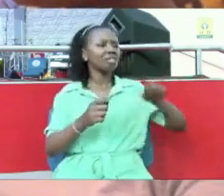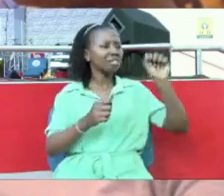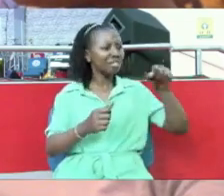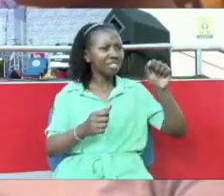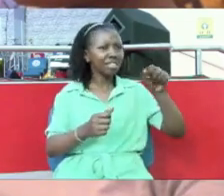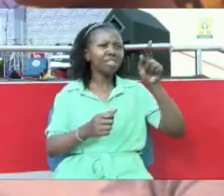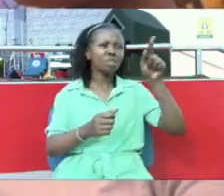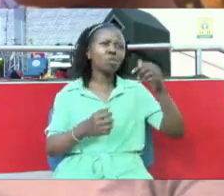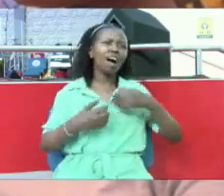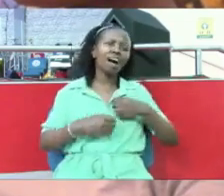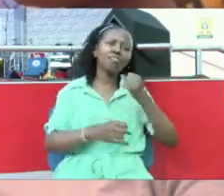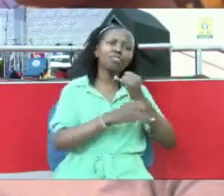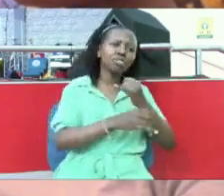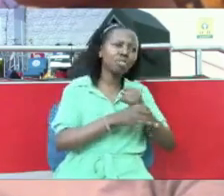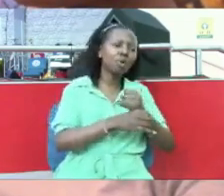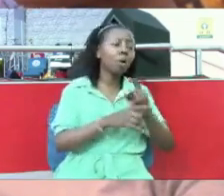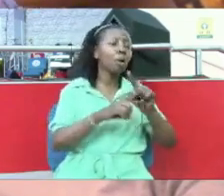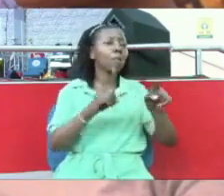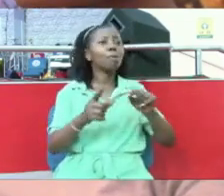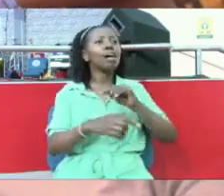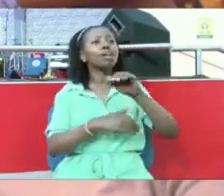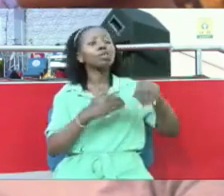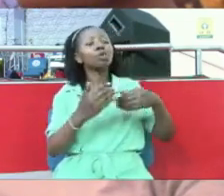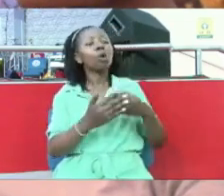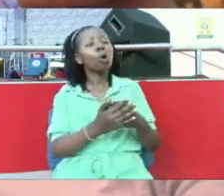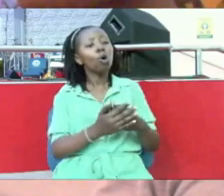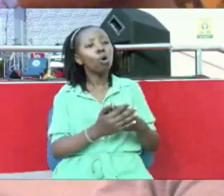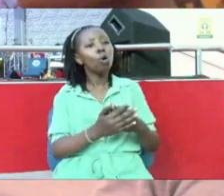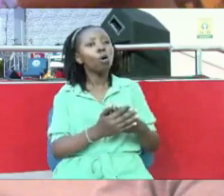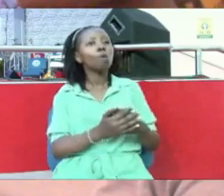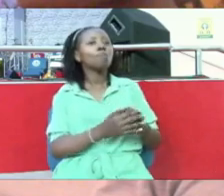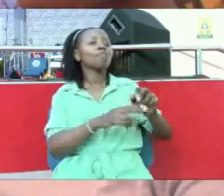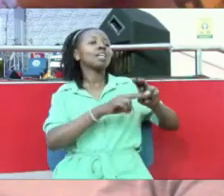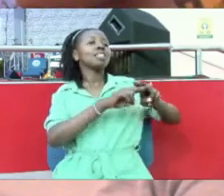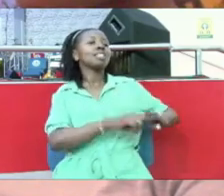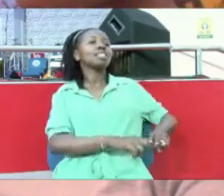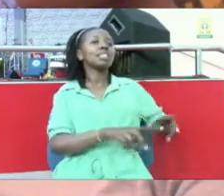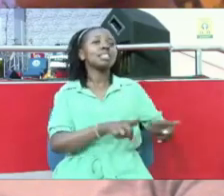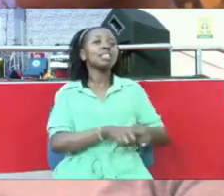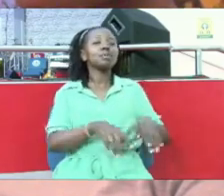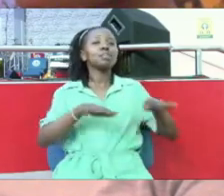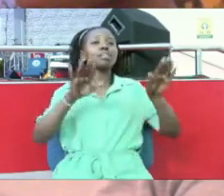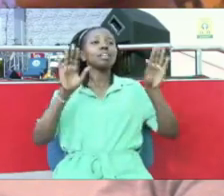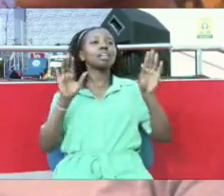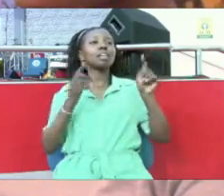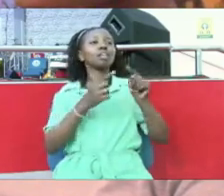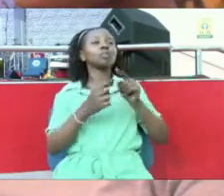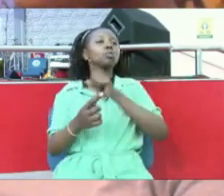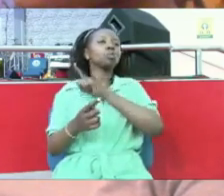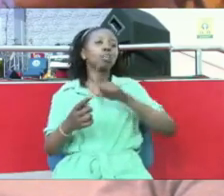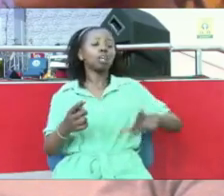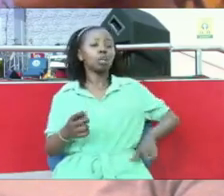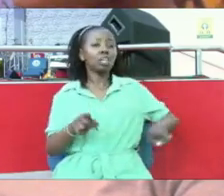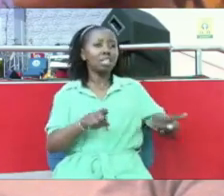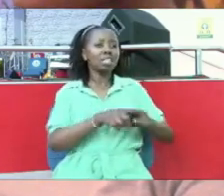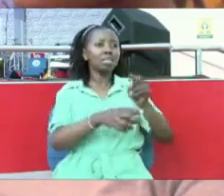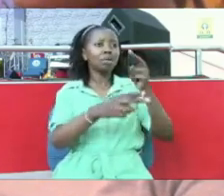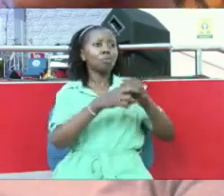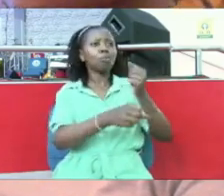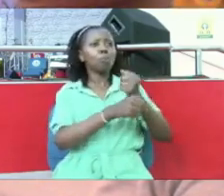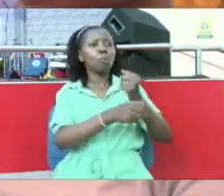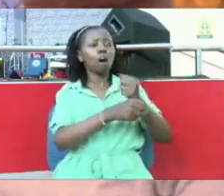your career, but all that you would sit back and submit even that career to the Lord Jesus Christ. Wewe una taaluma